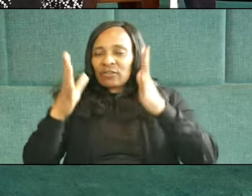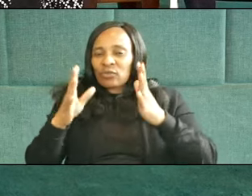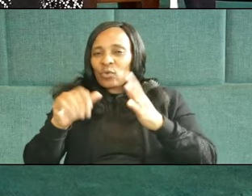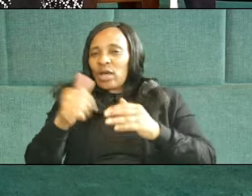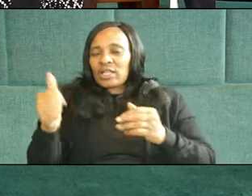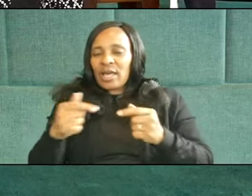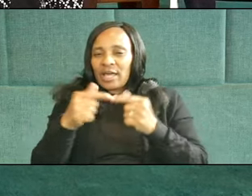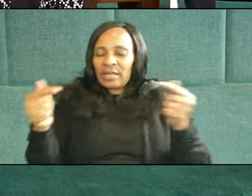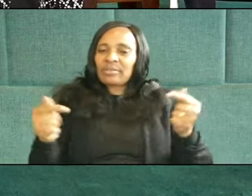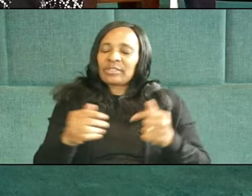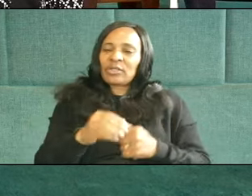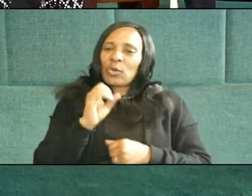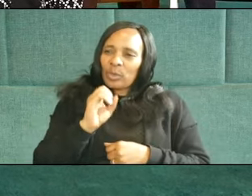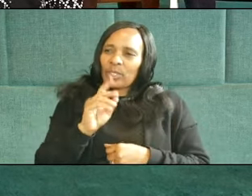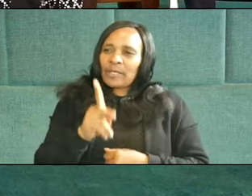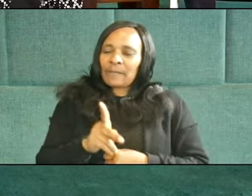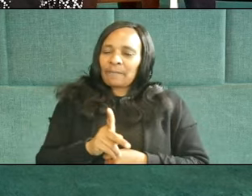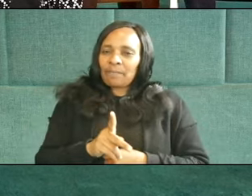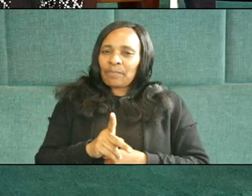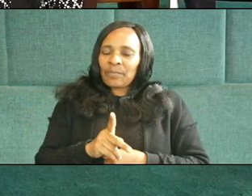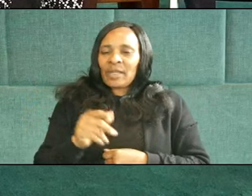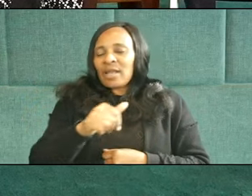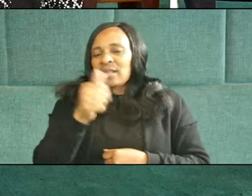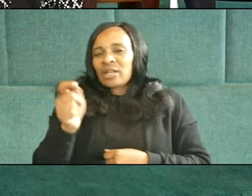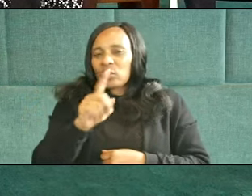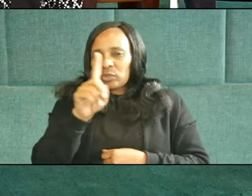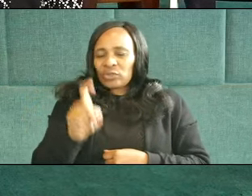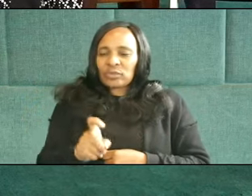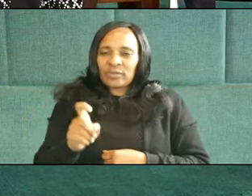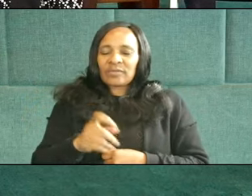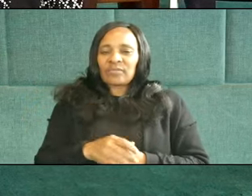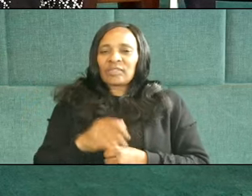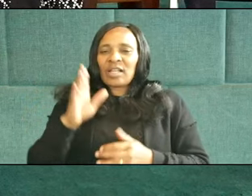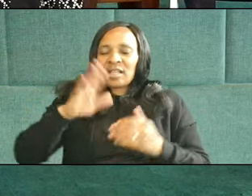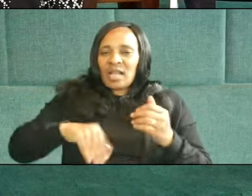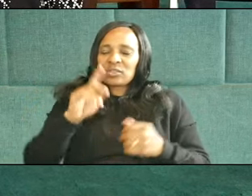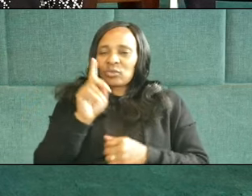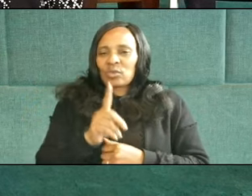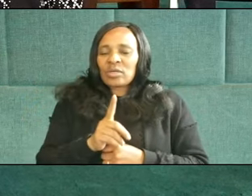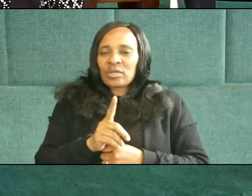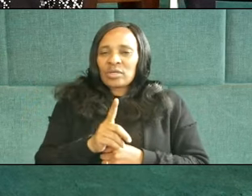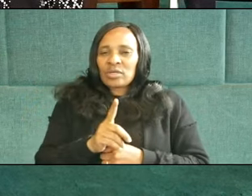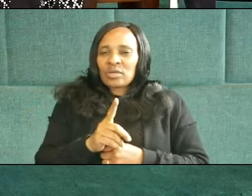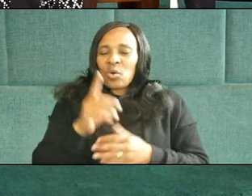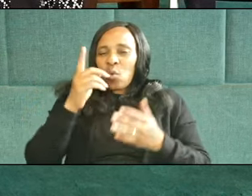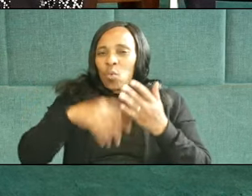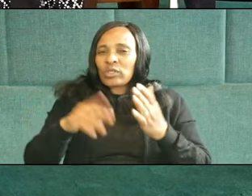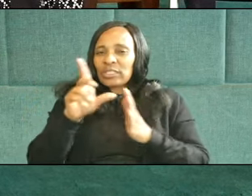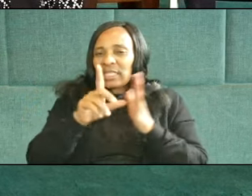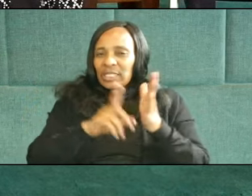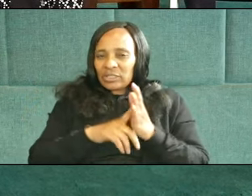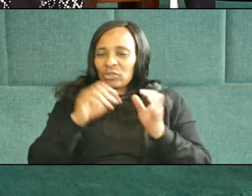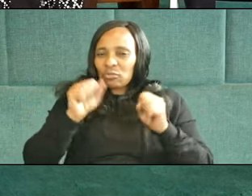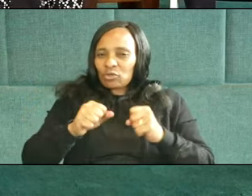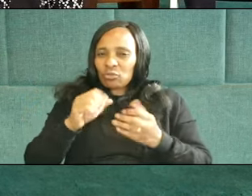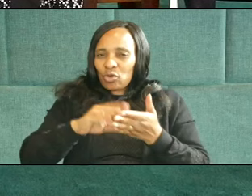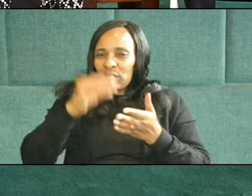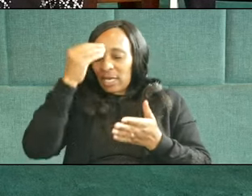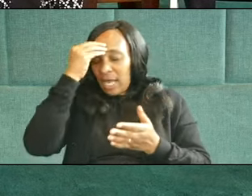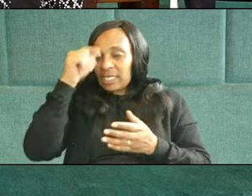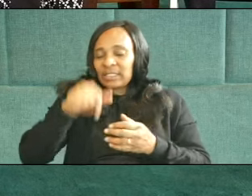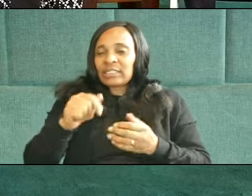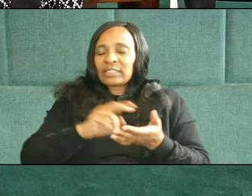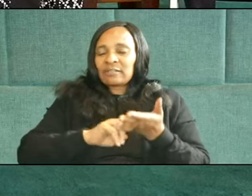right? Mm-hmm. All right. Probably another question, like the last one maybe? Yeah, what lessons can you learn from this